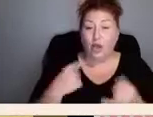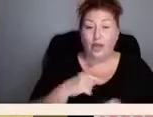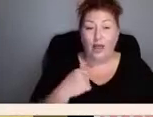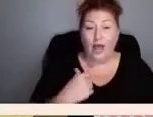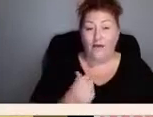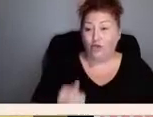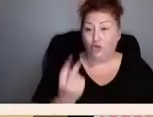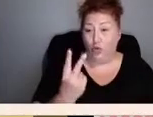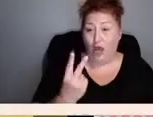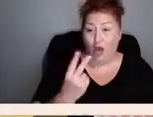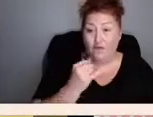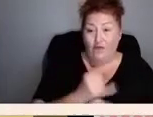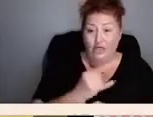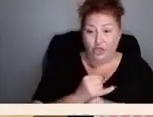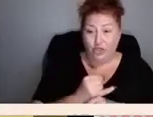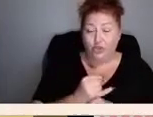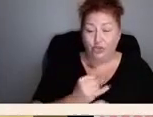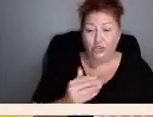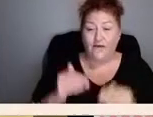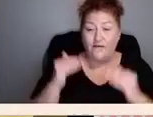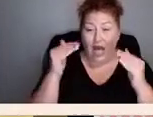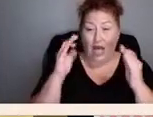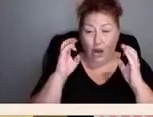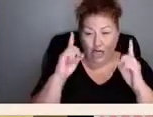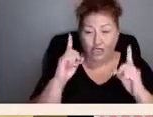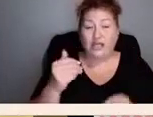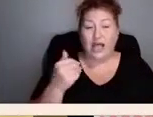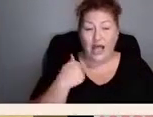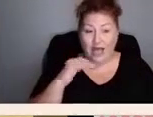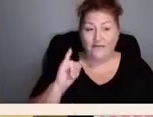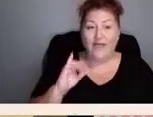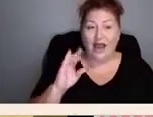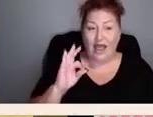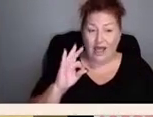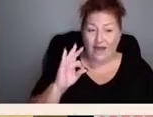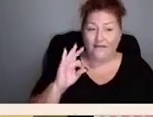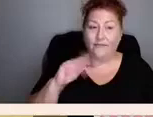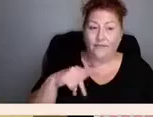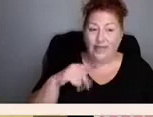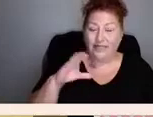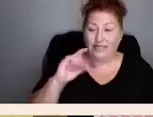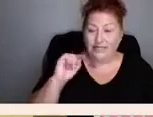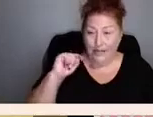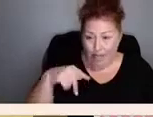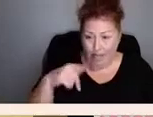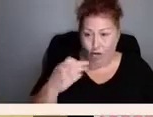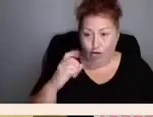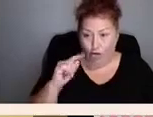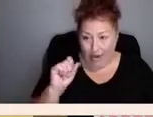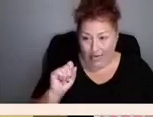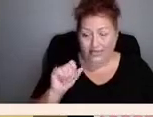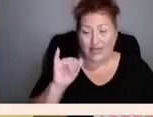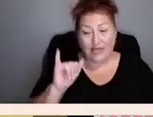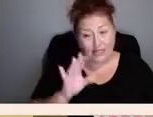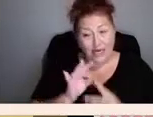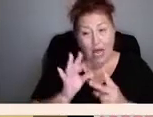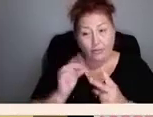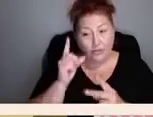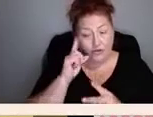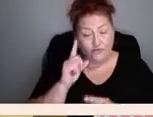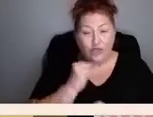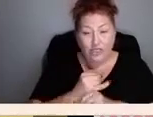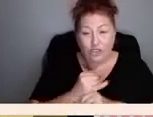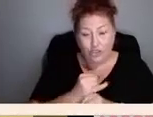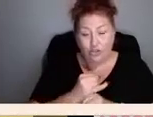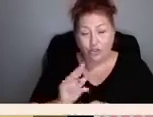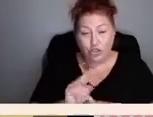12 institutions of higher ed that do have the FPCTPs grants. That is an option for institutions to take.